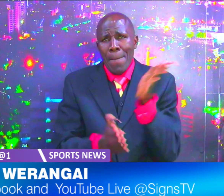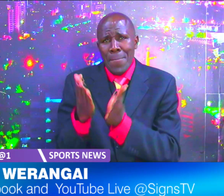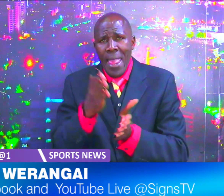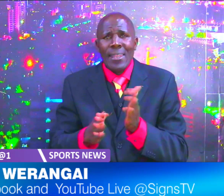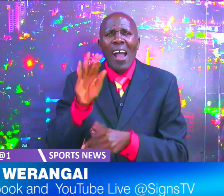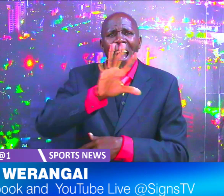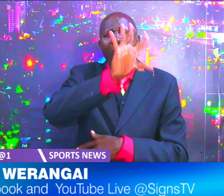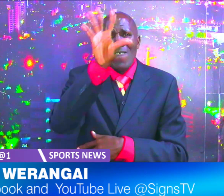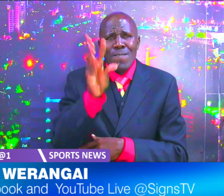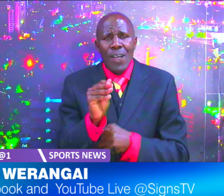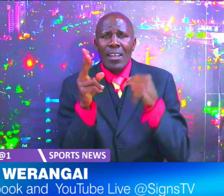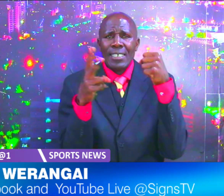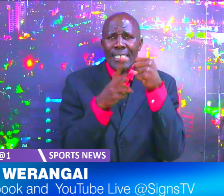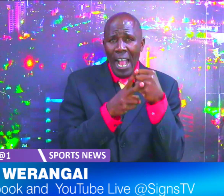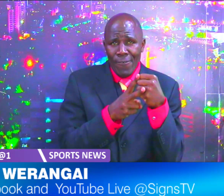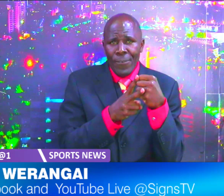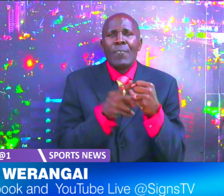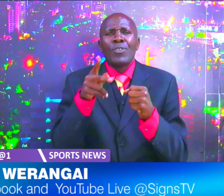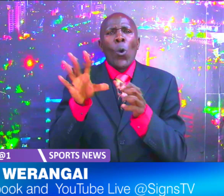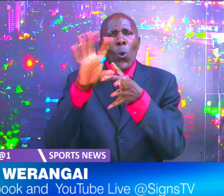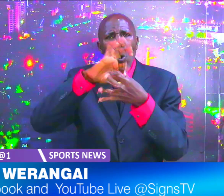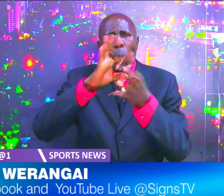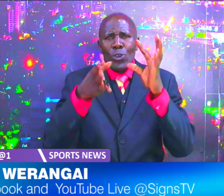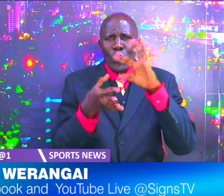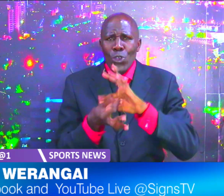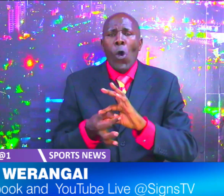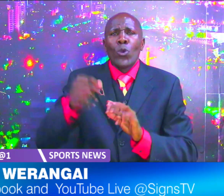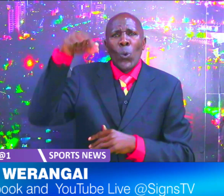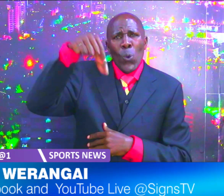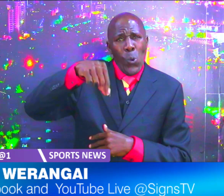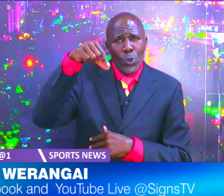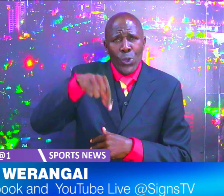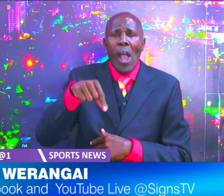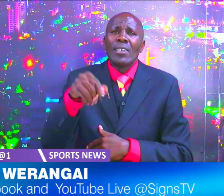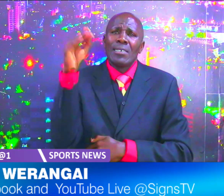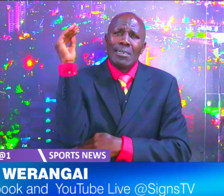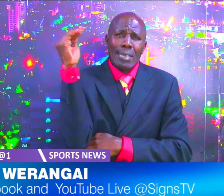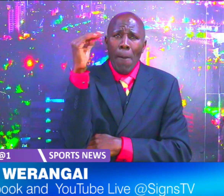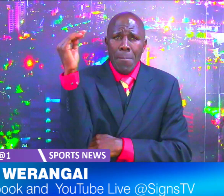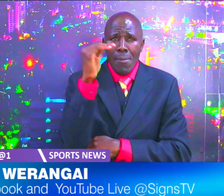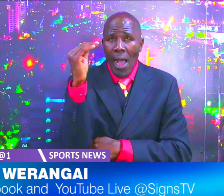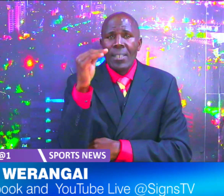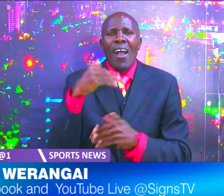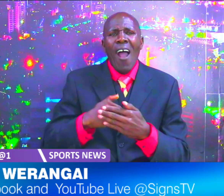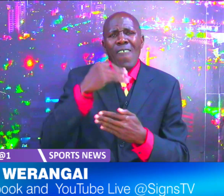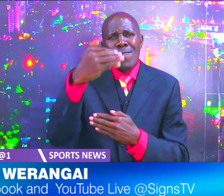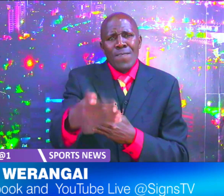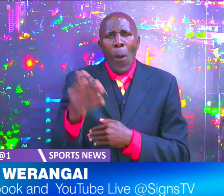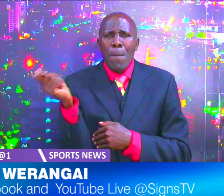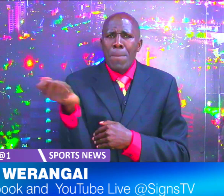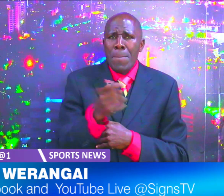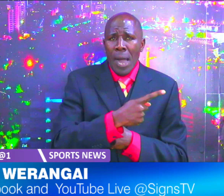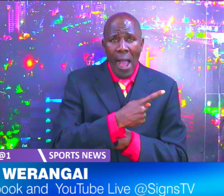preparing for the Africa Sevens Camp Olympic qualifiers in Zimbabwe next